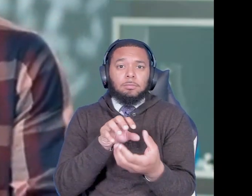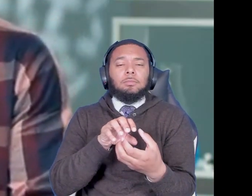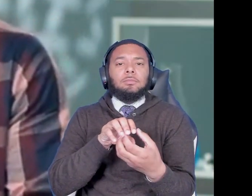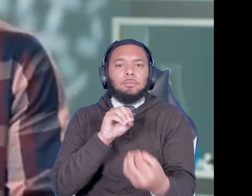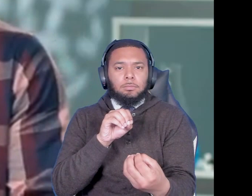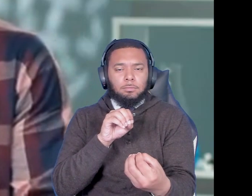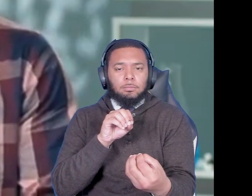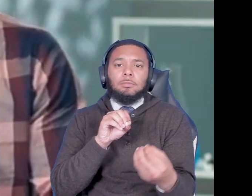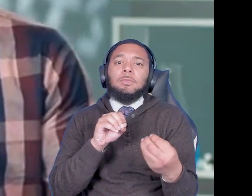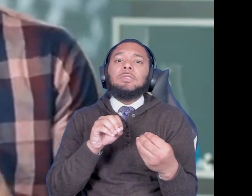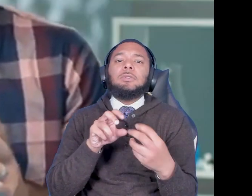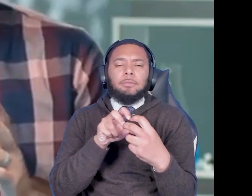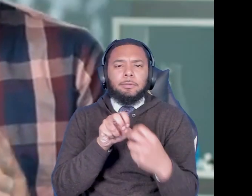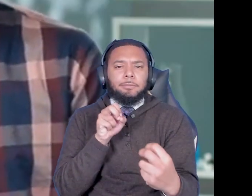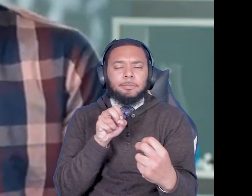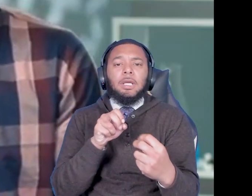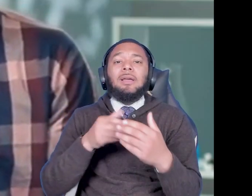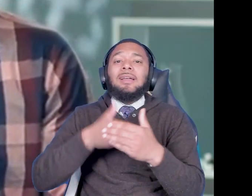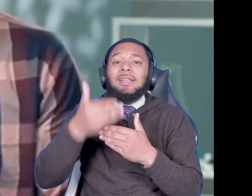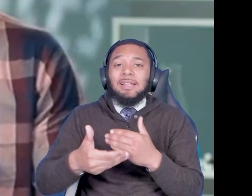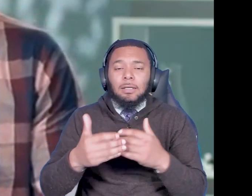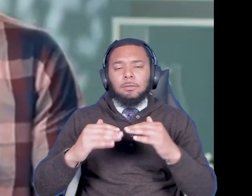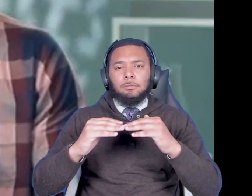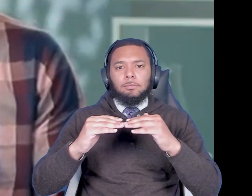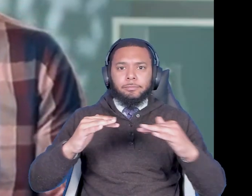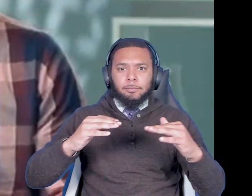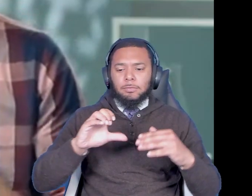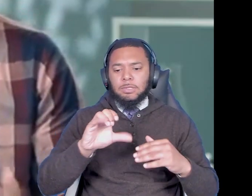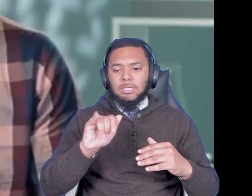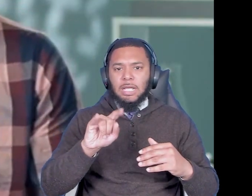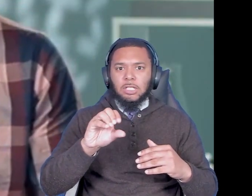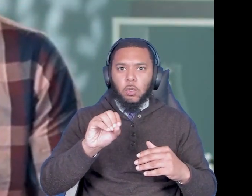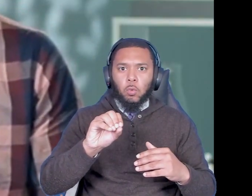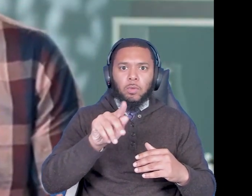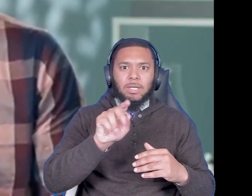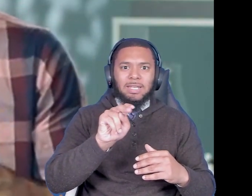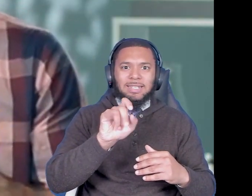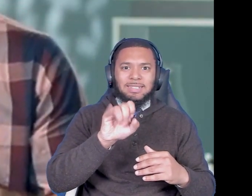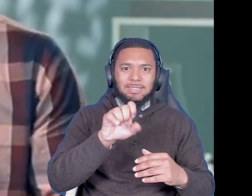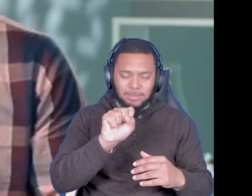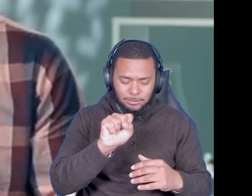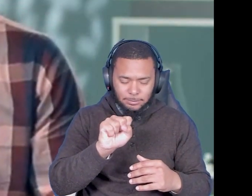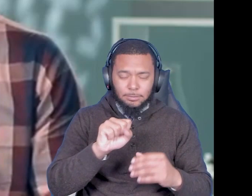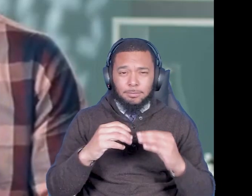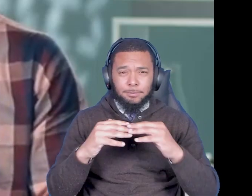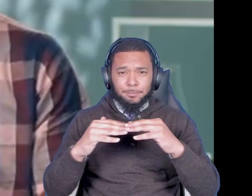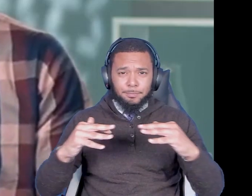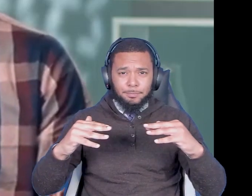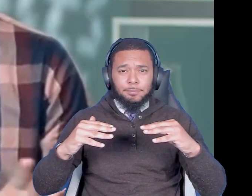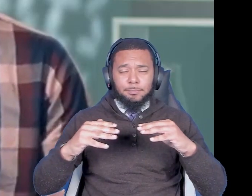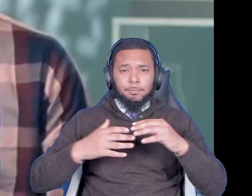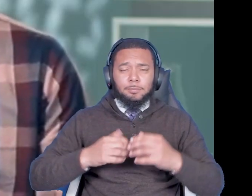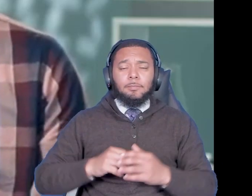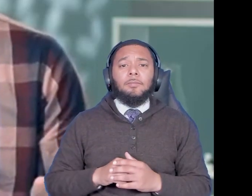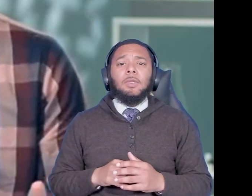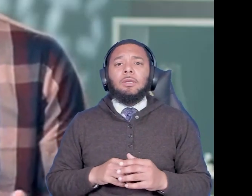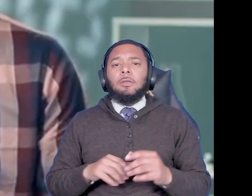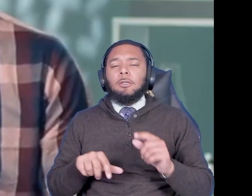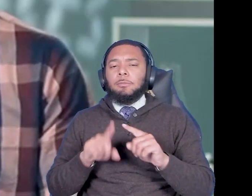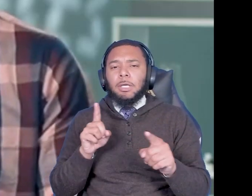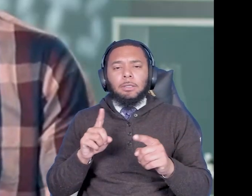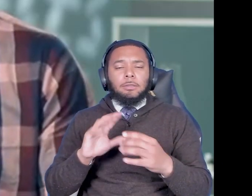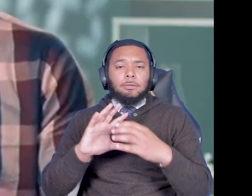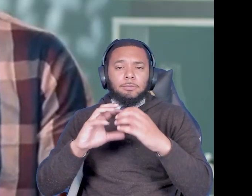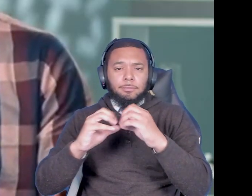followed by cytokinesis. But the way we're going to be talking about it today and the way that it's normally presented, when we talk about mitosis, we're just going to throw